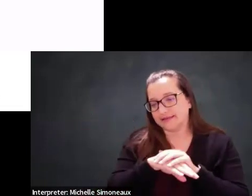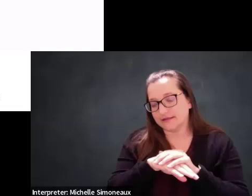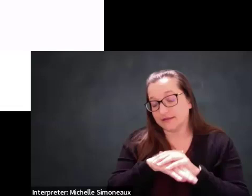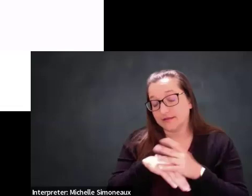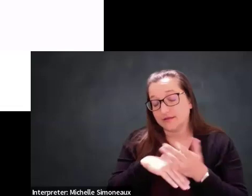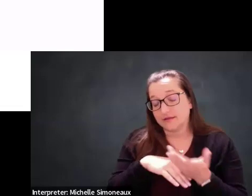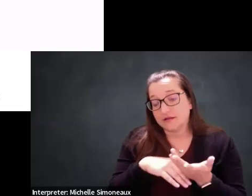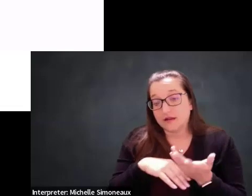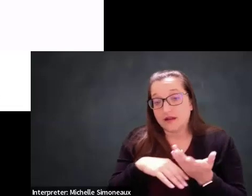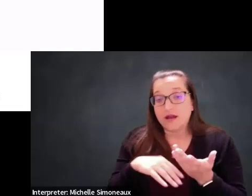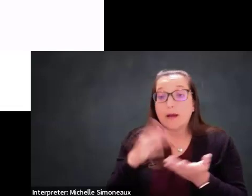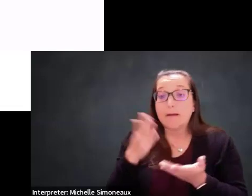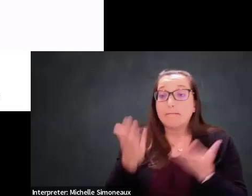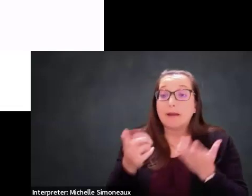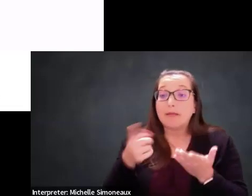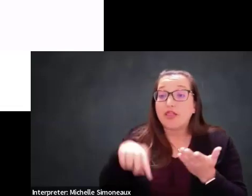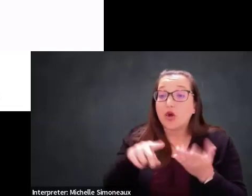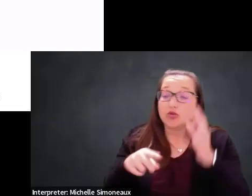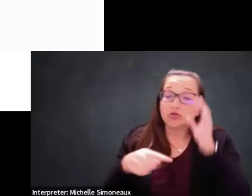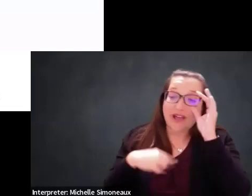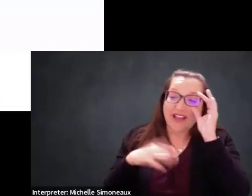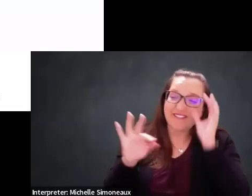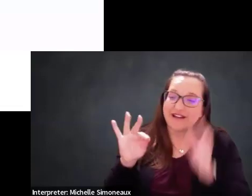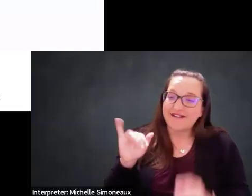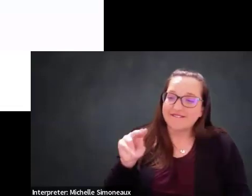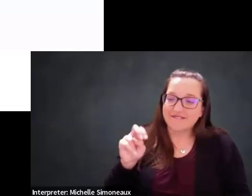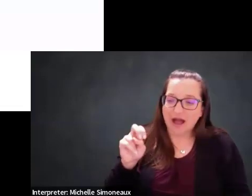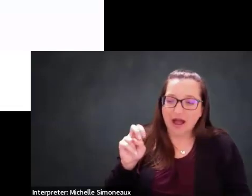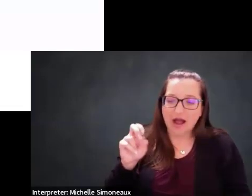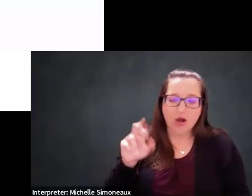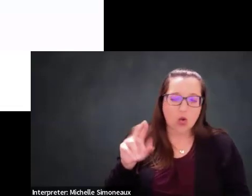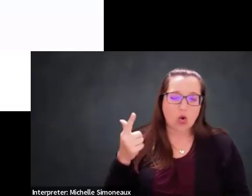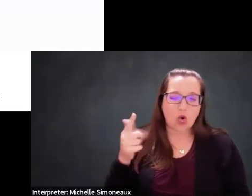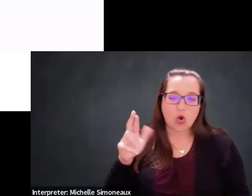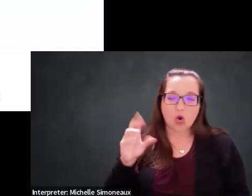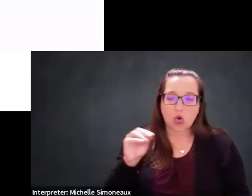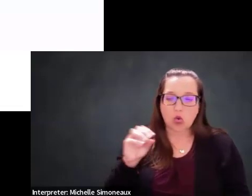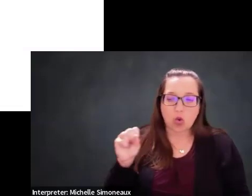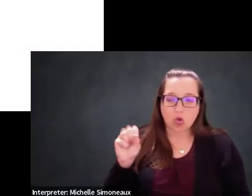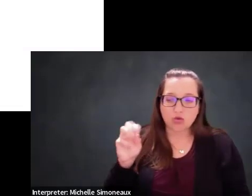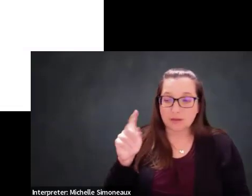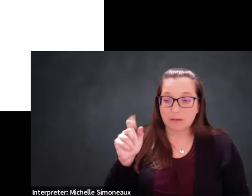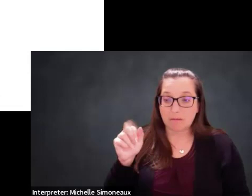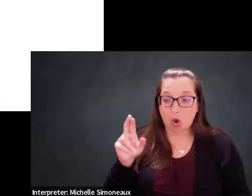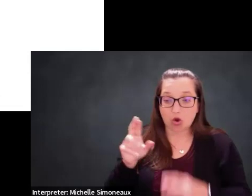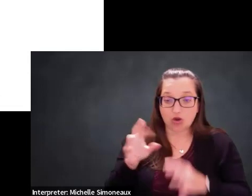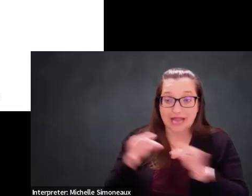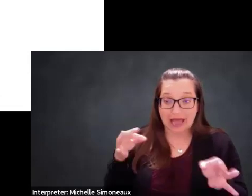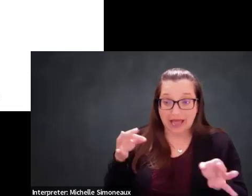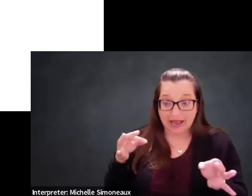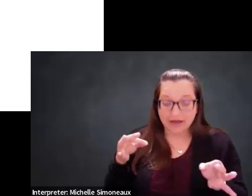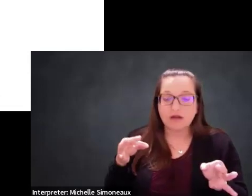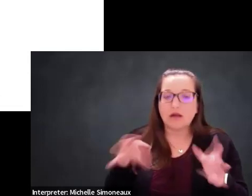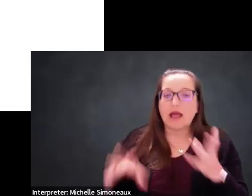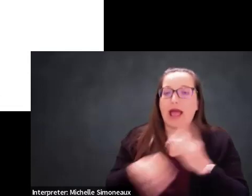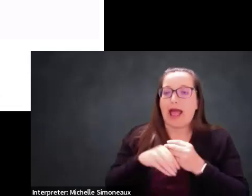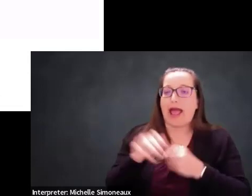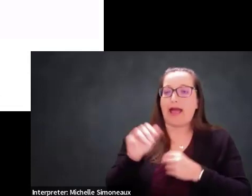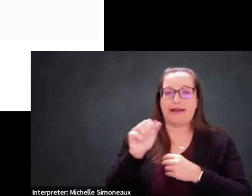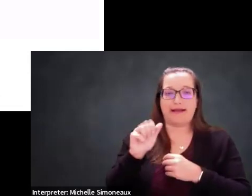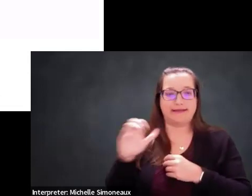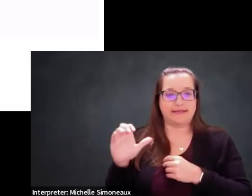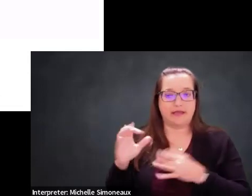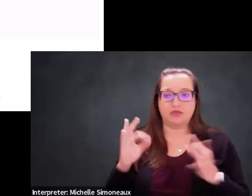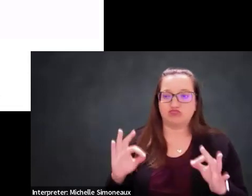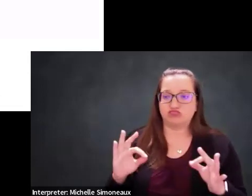have fine motor or gross motor delays, they need other support. So something where AAC can come in. And for spoken language,